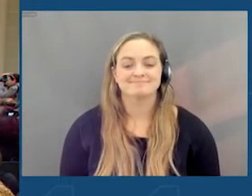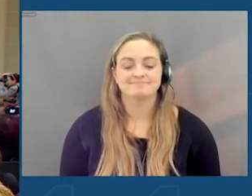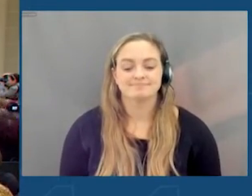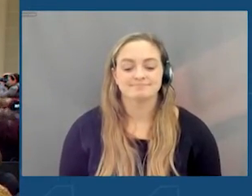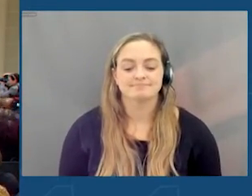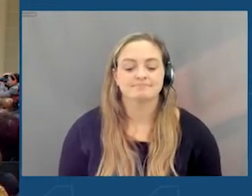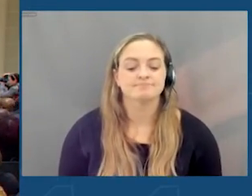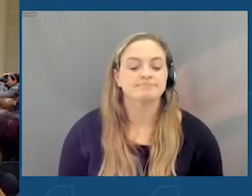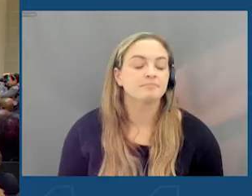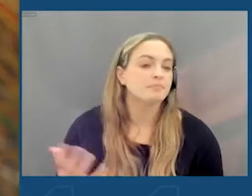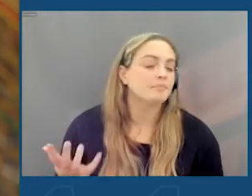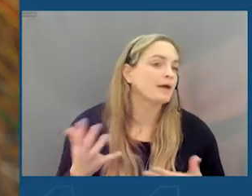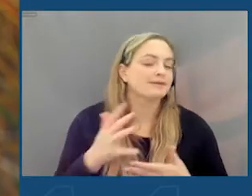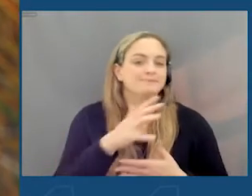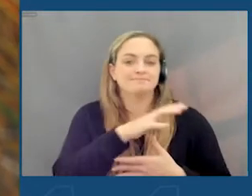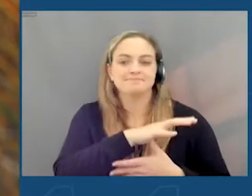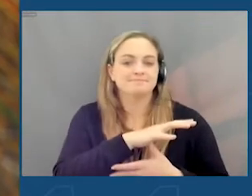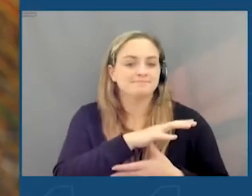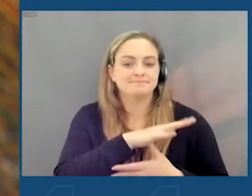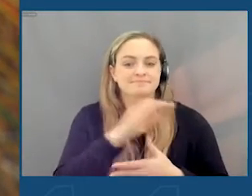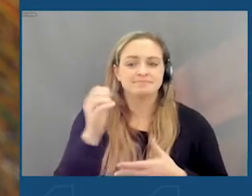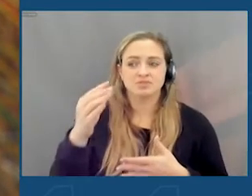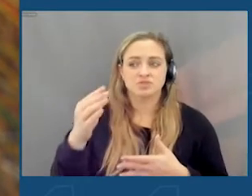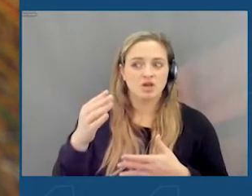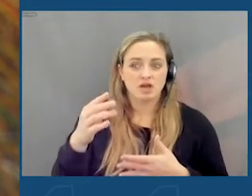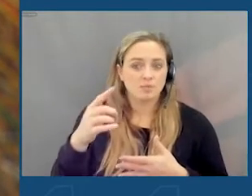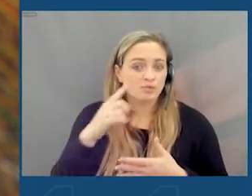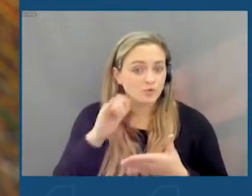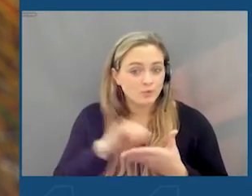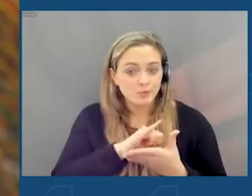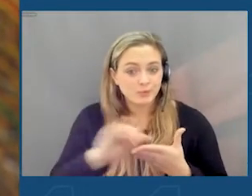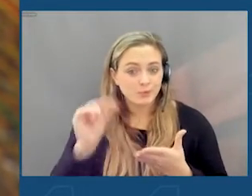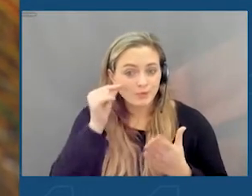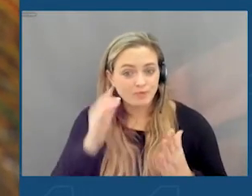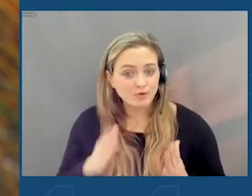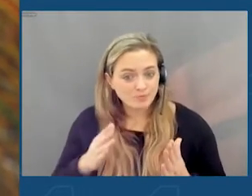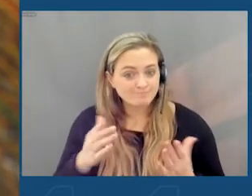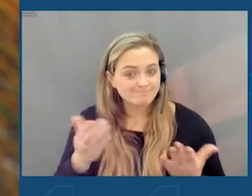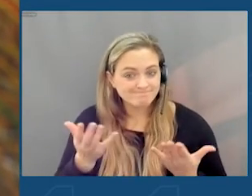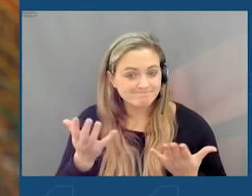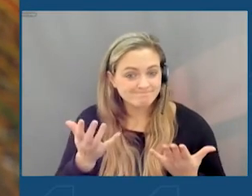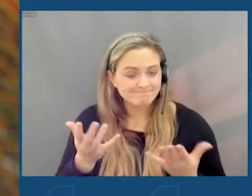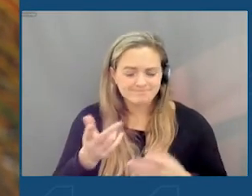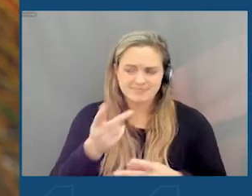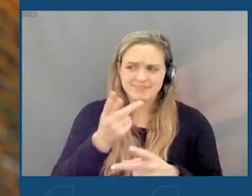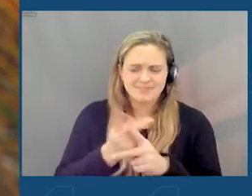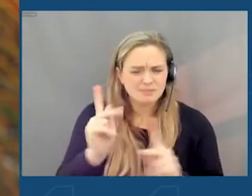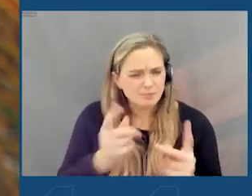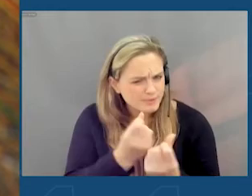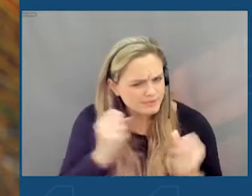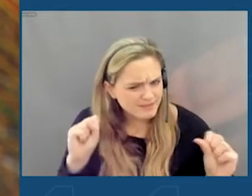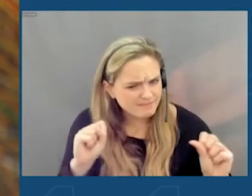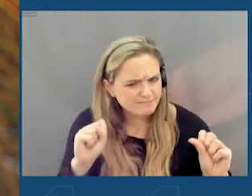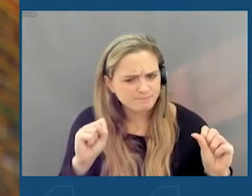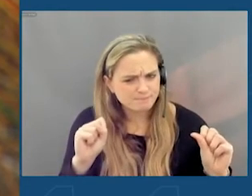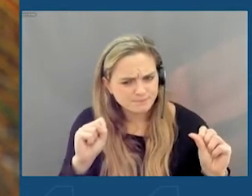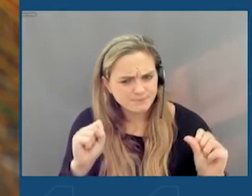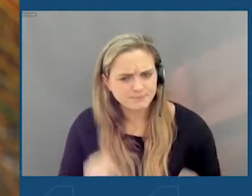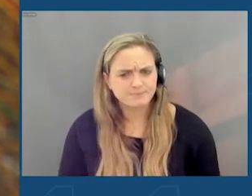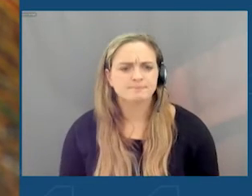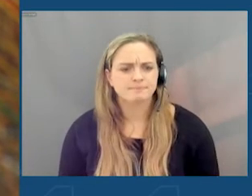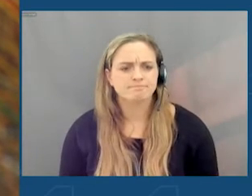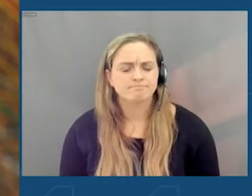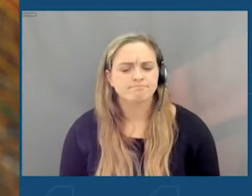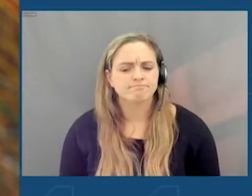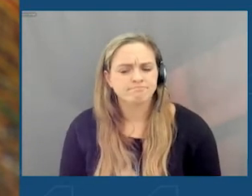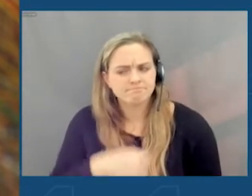My number one job as the New York State governor is to keep people safe. And I